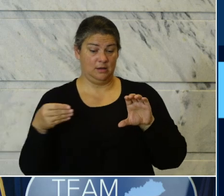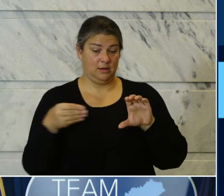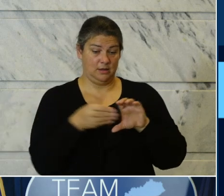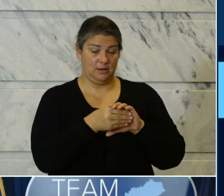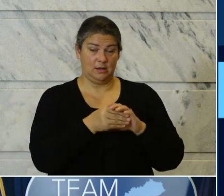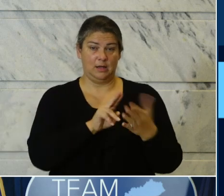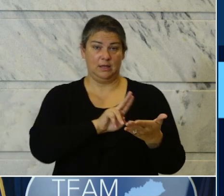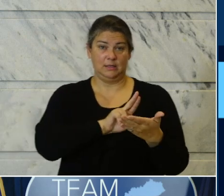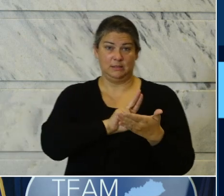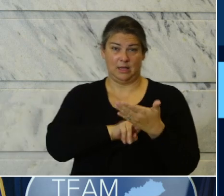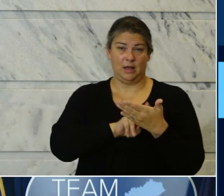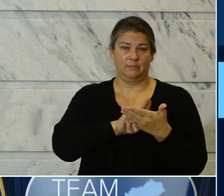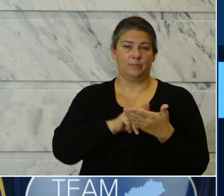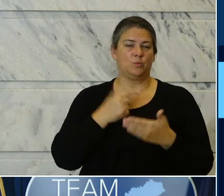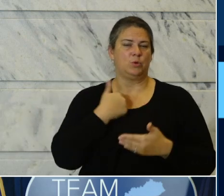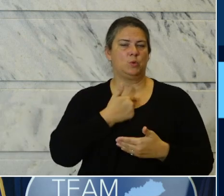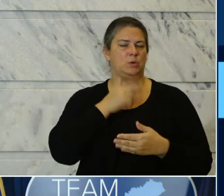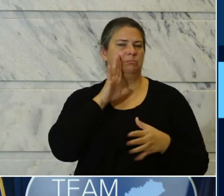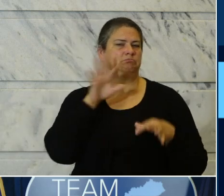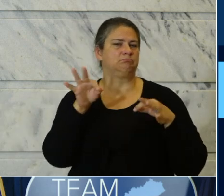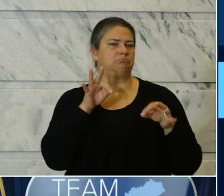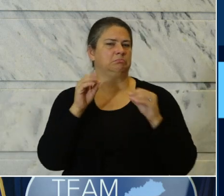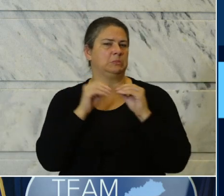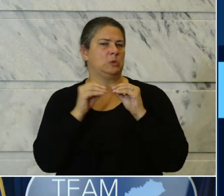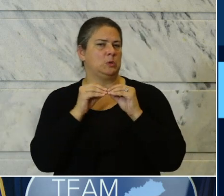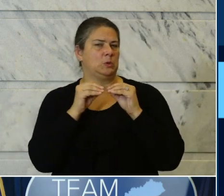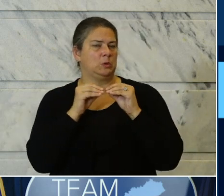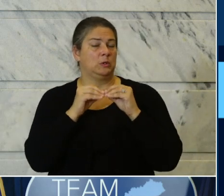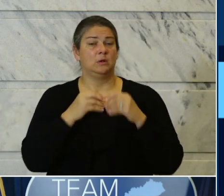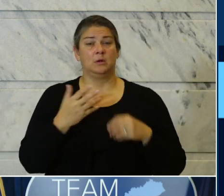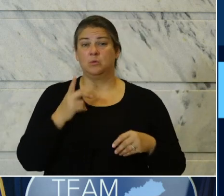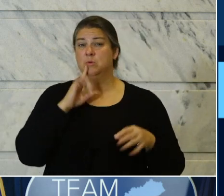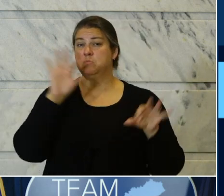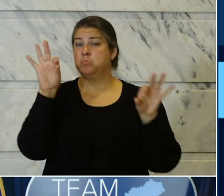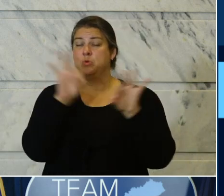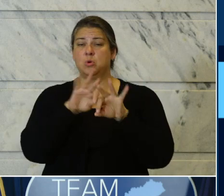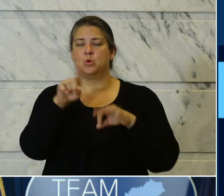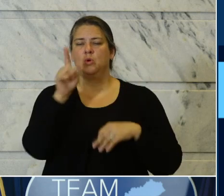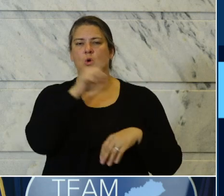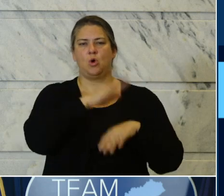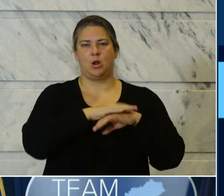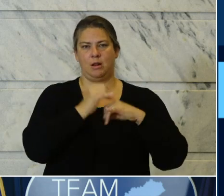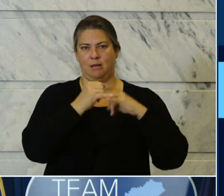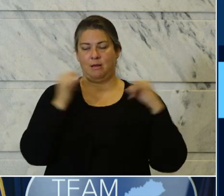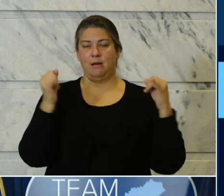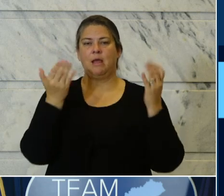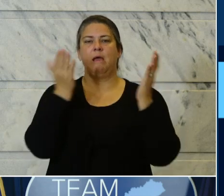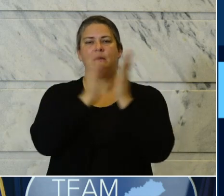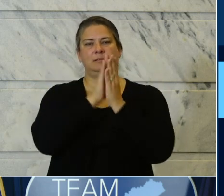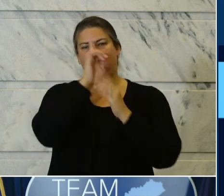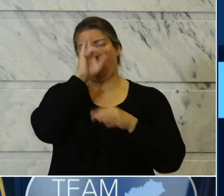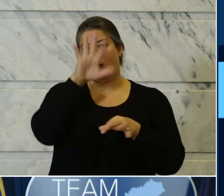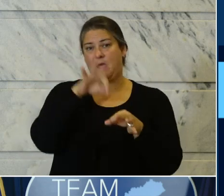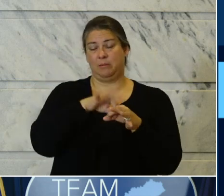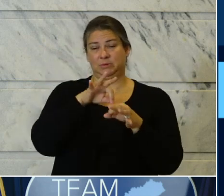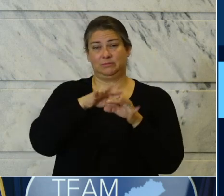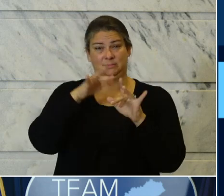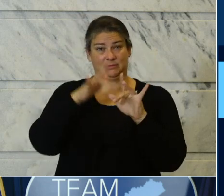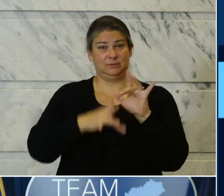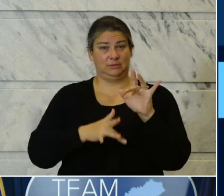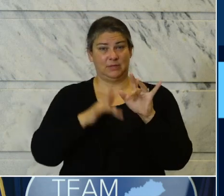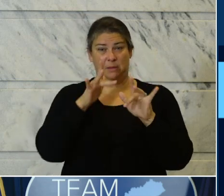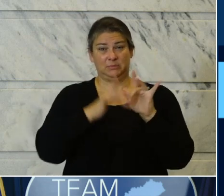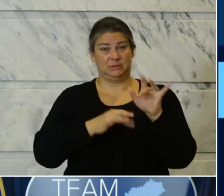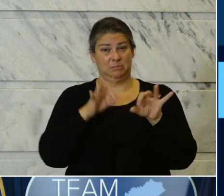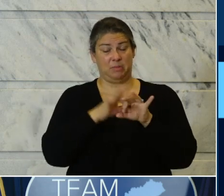through this again, but the most important thing for you to do is get online, request your absentee ballot, and I would say